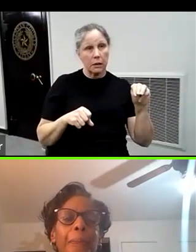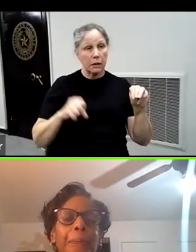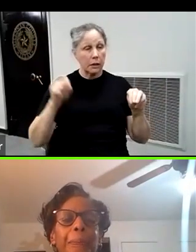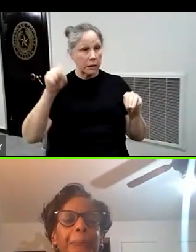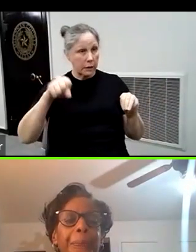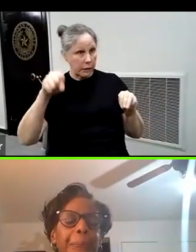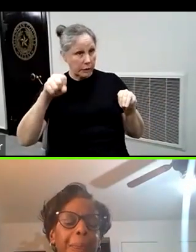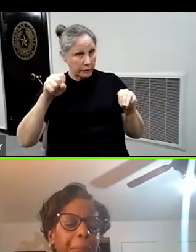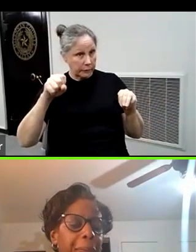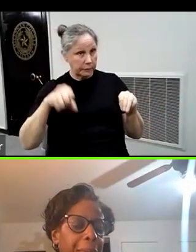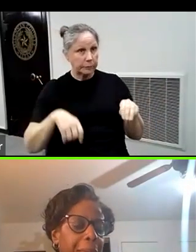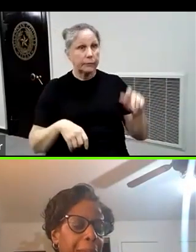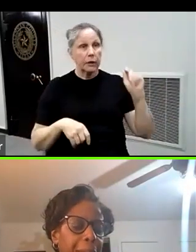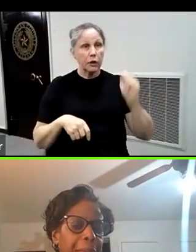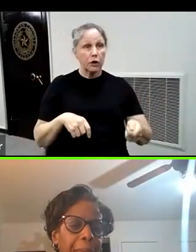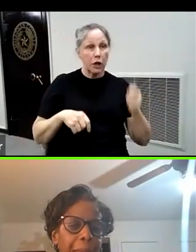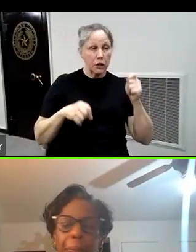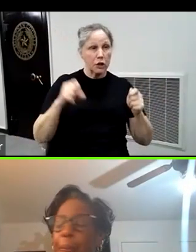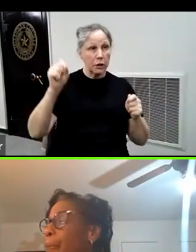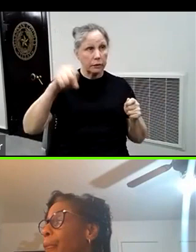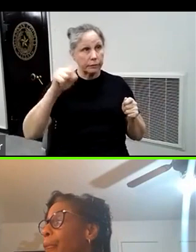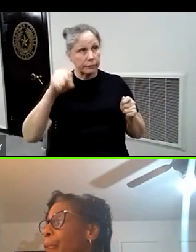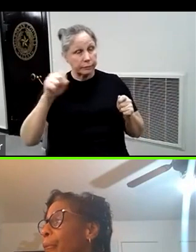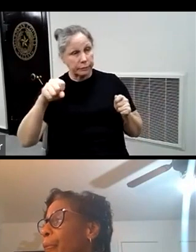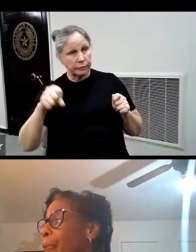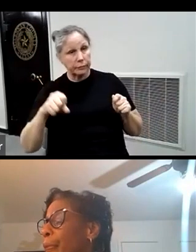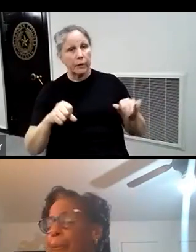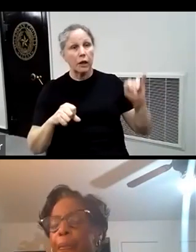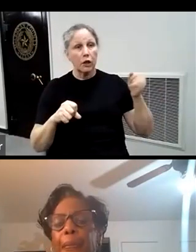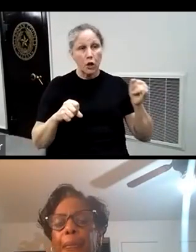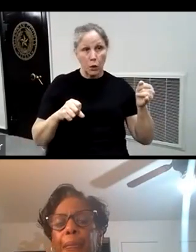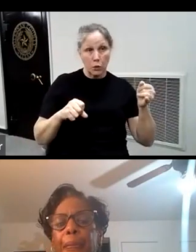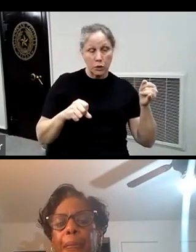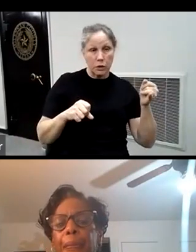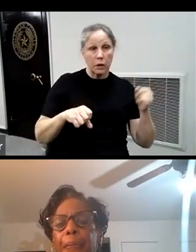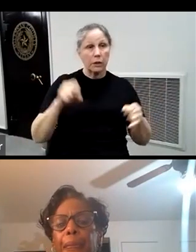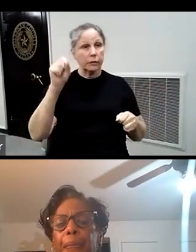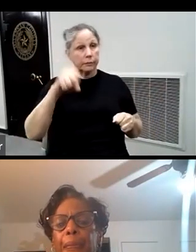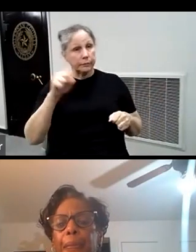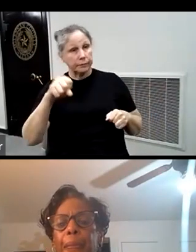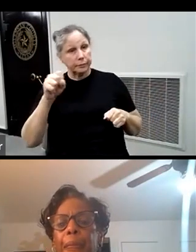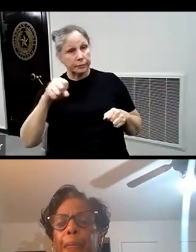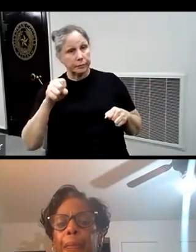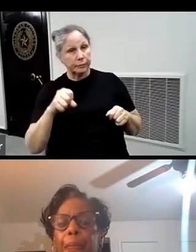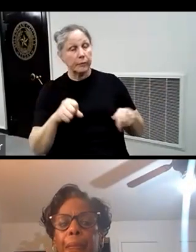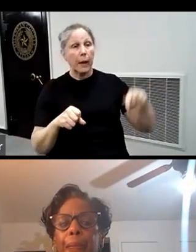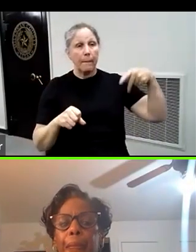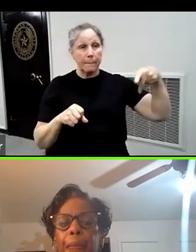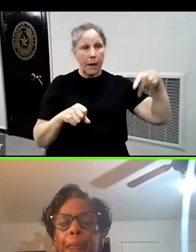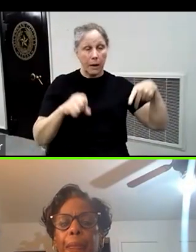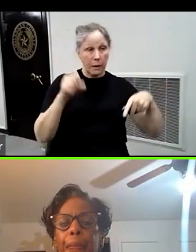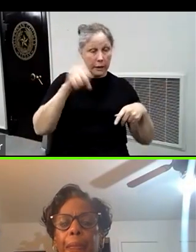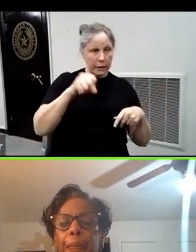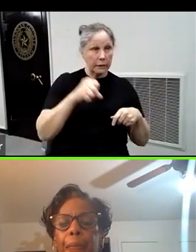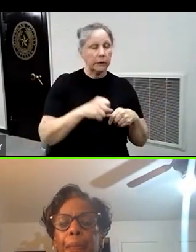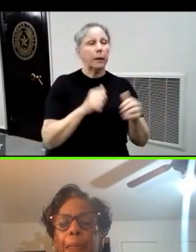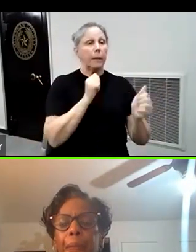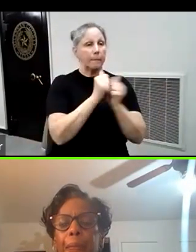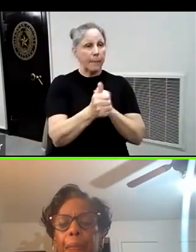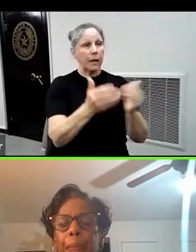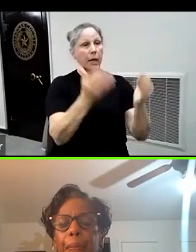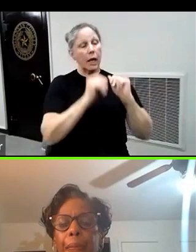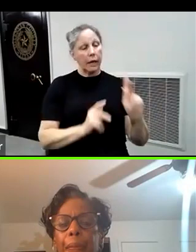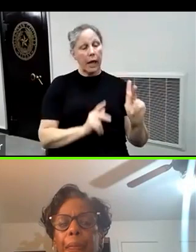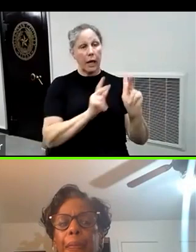Aye. Judge Dalton, Aye. Commissioner Jones, Aye. Commissioner Perry. Pass. Under